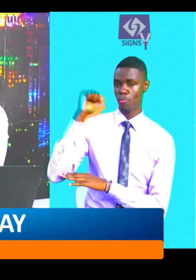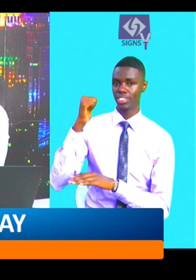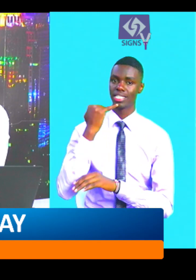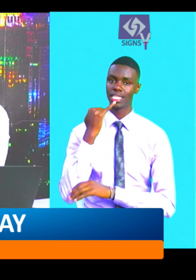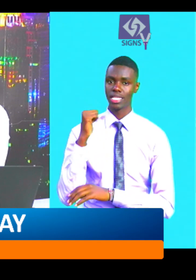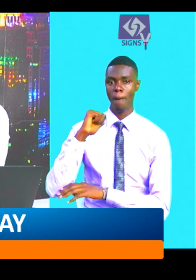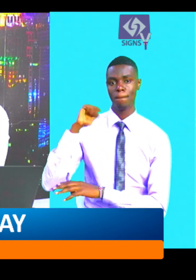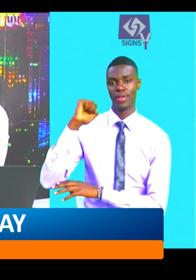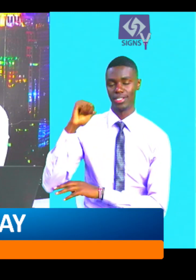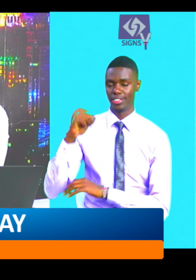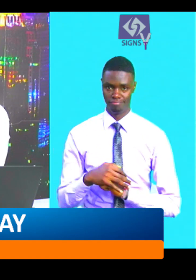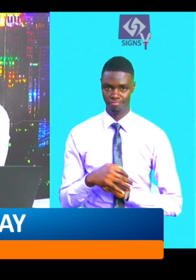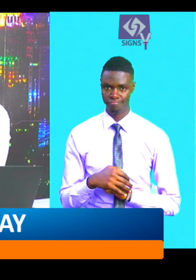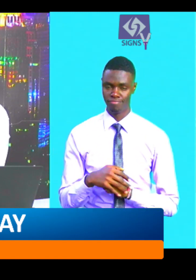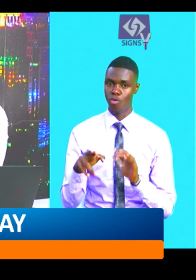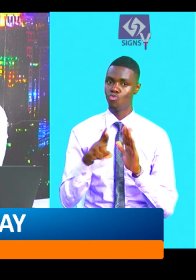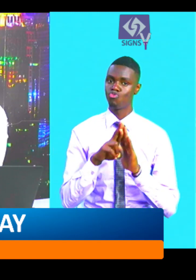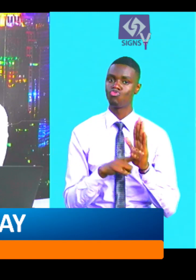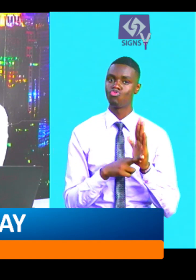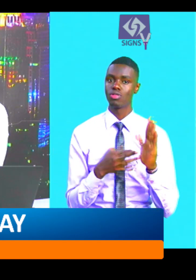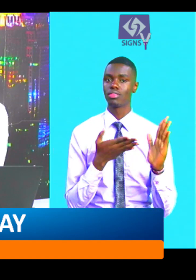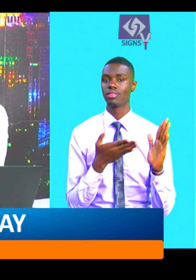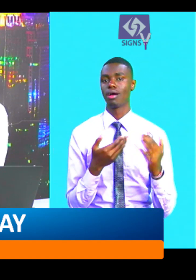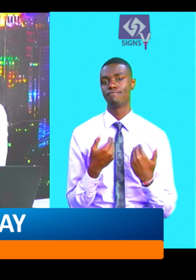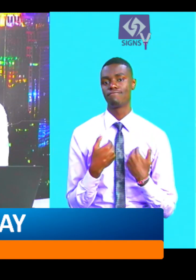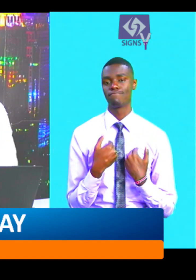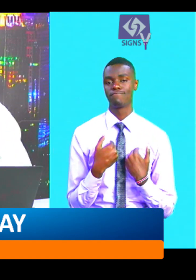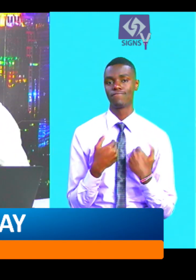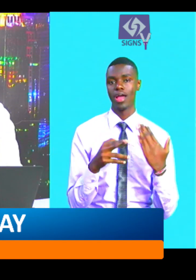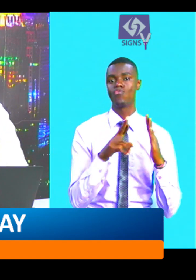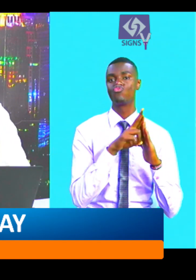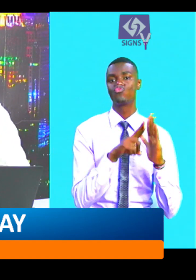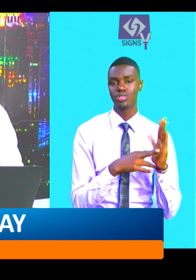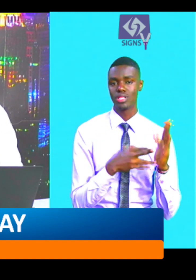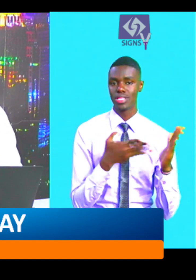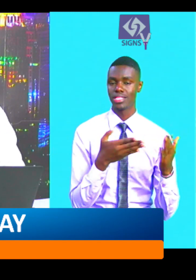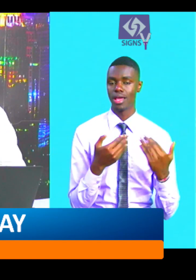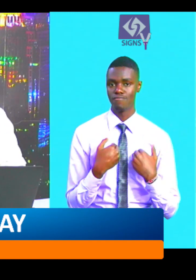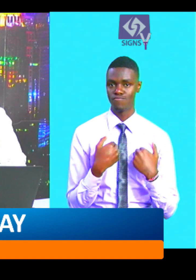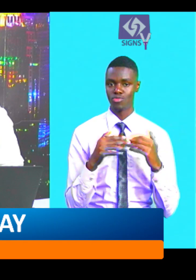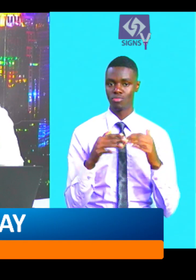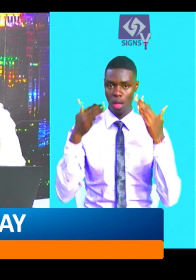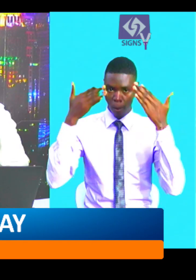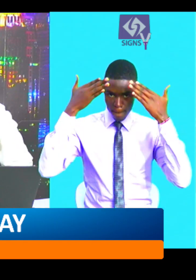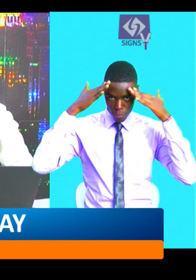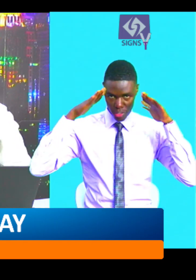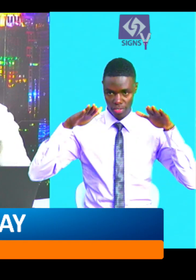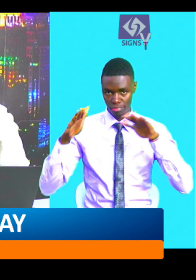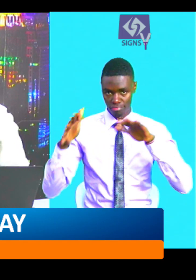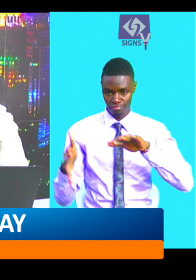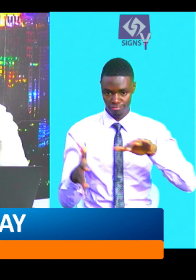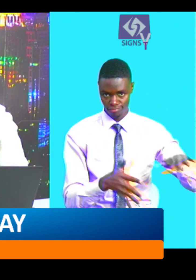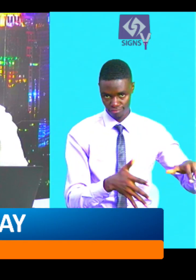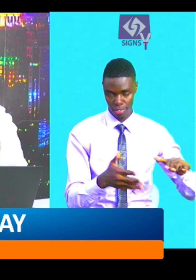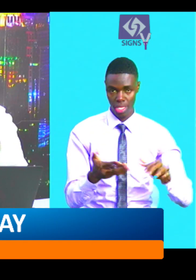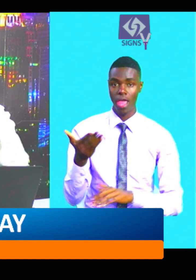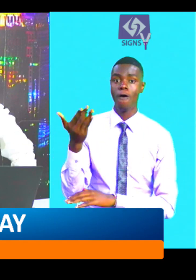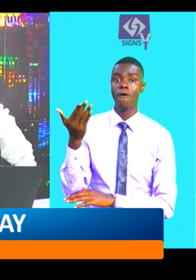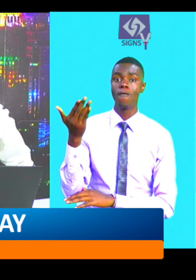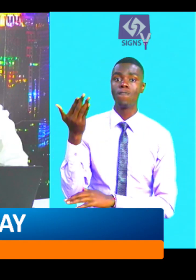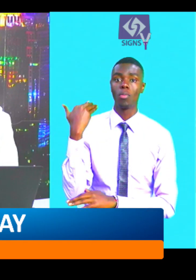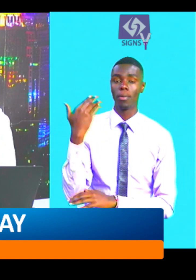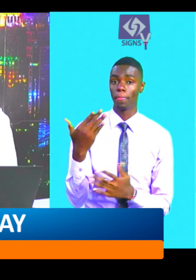Sudan. Yeah. Okay. Yeah. But probably people change. No. Politics is politics. Yes. Yeah, it's there